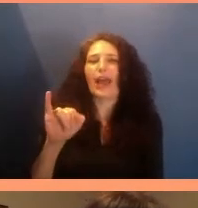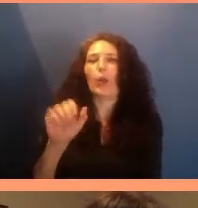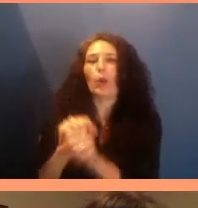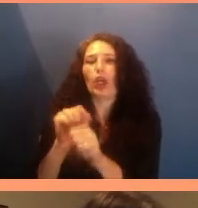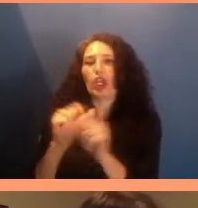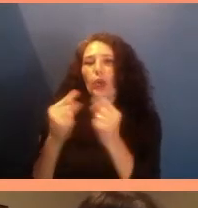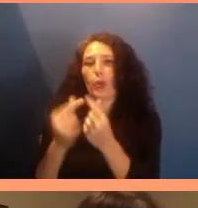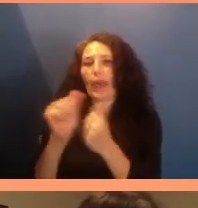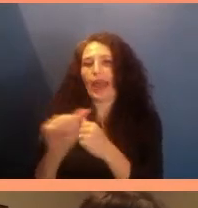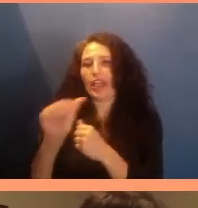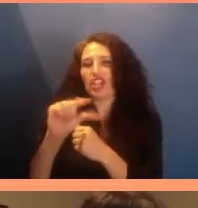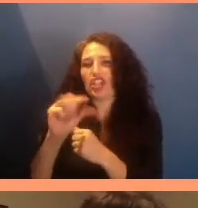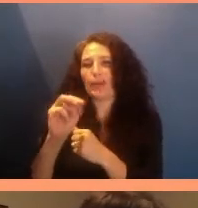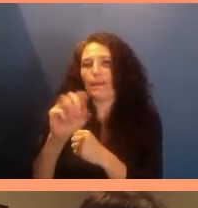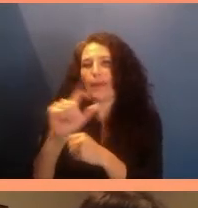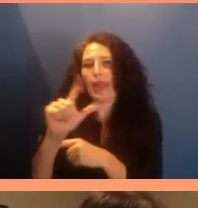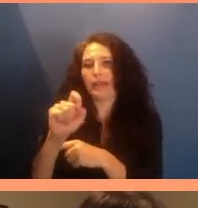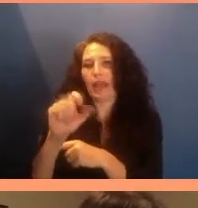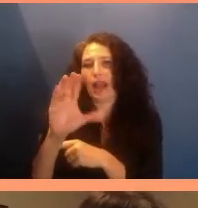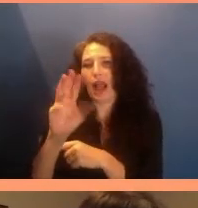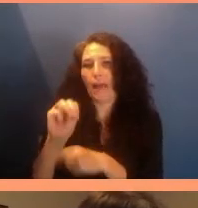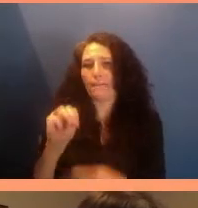biworkinggroup@gmail.com, and you can reach us there.